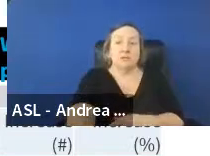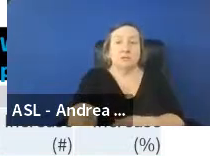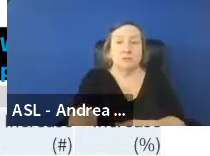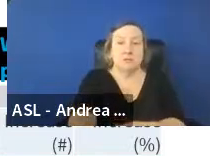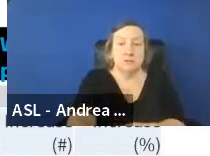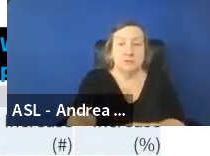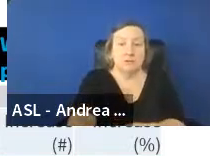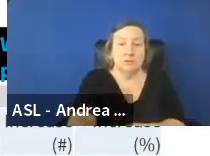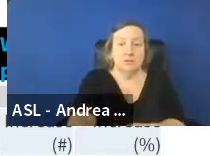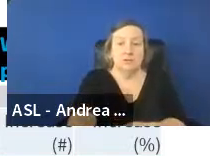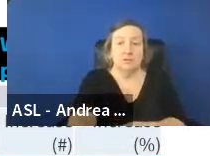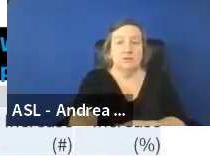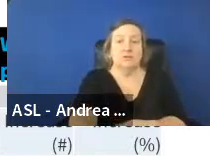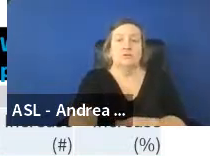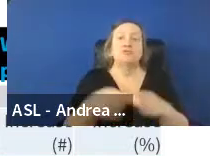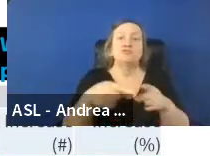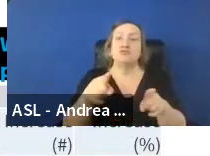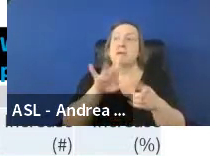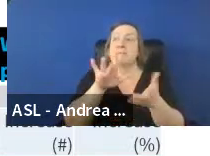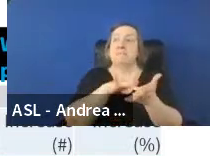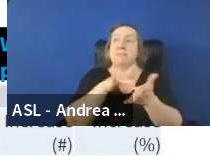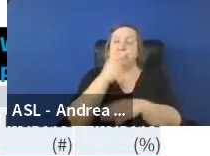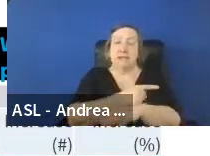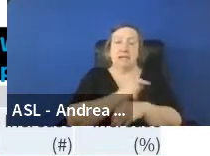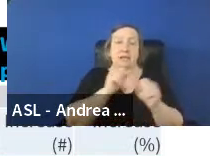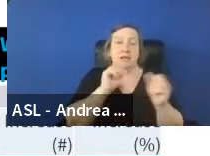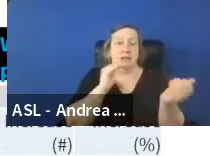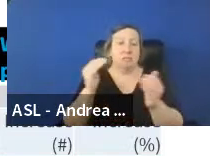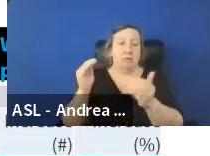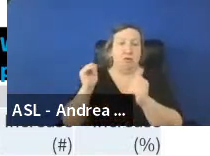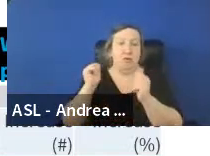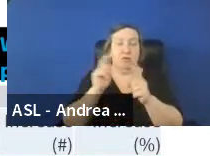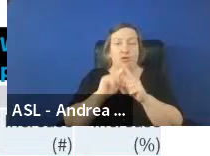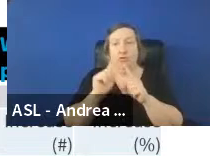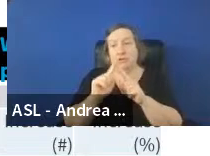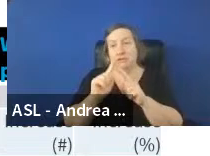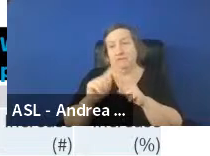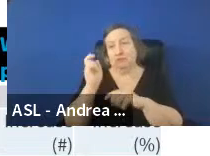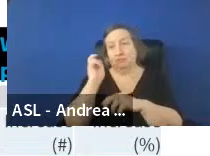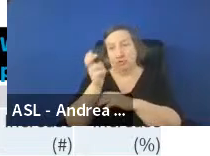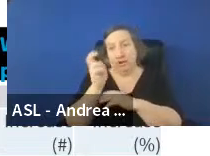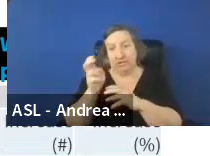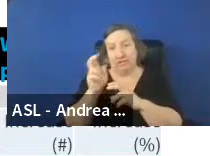midday, if we can compare across all of those different transit investments,